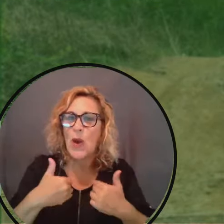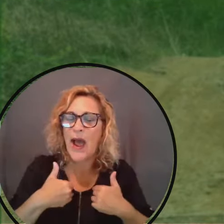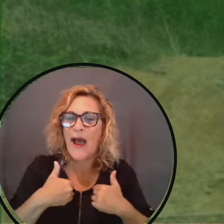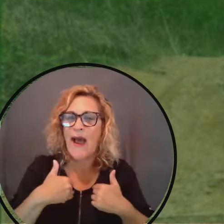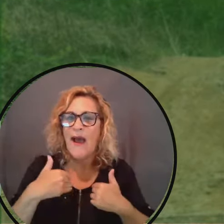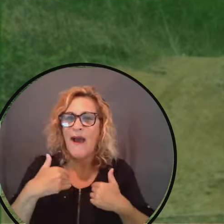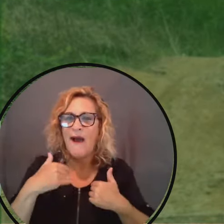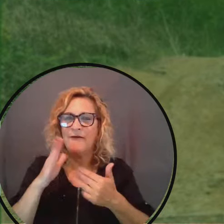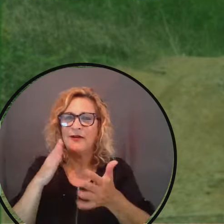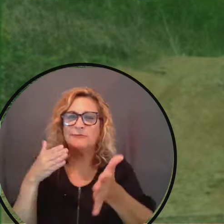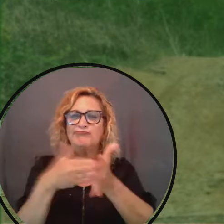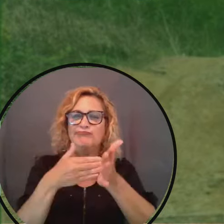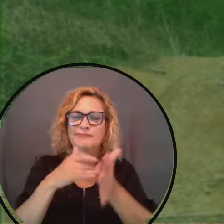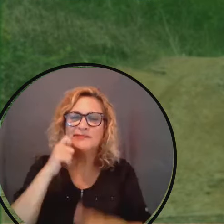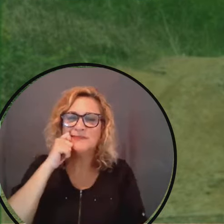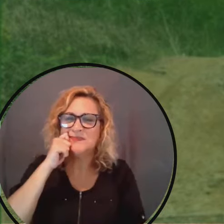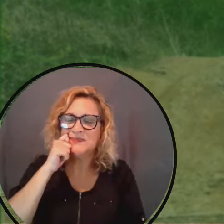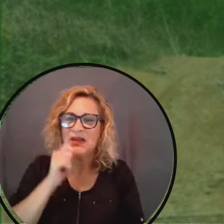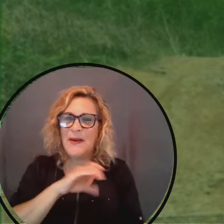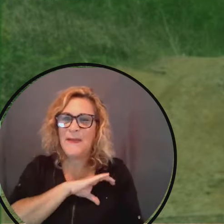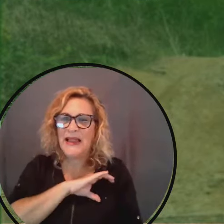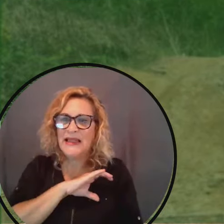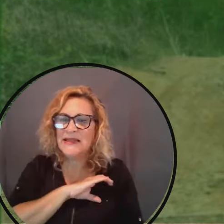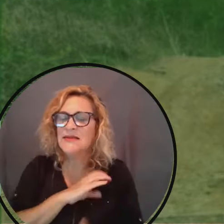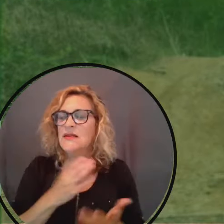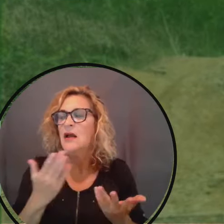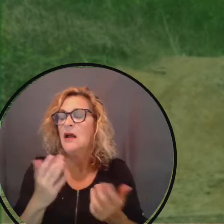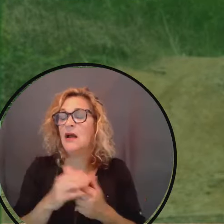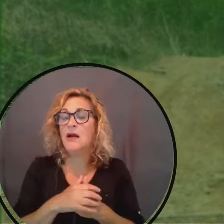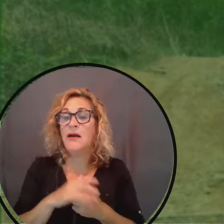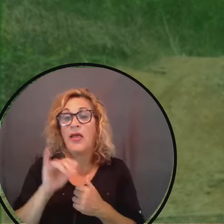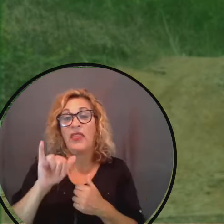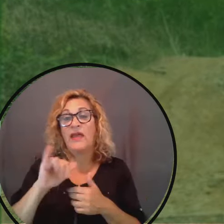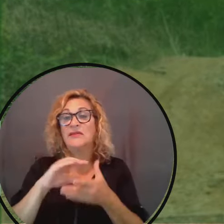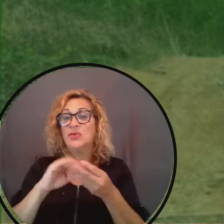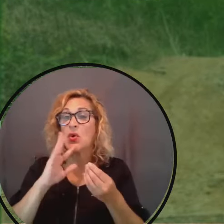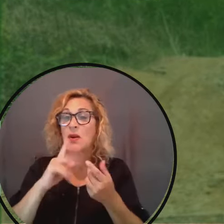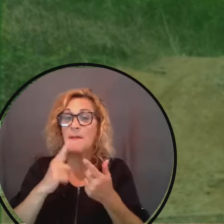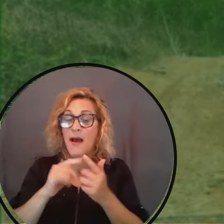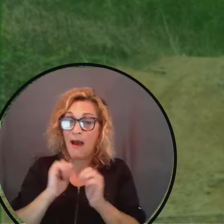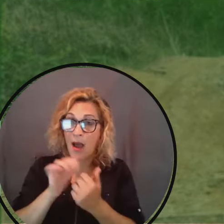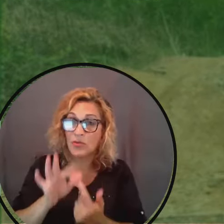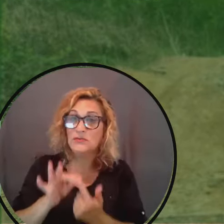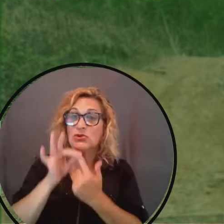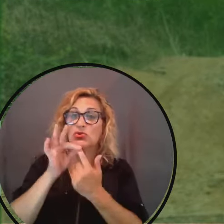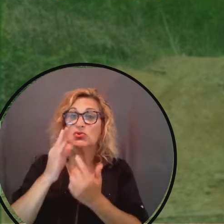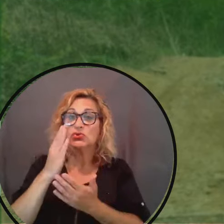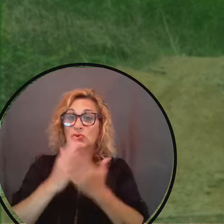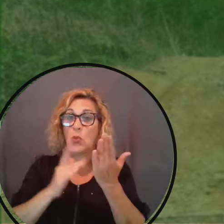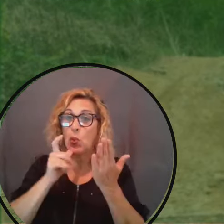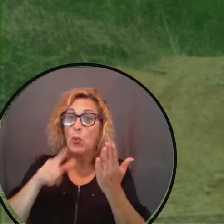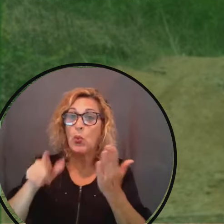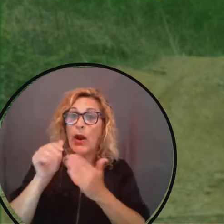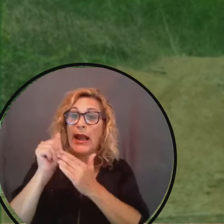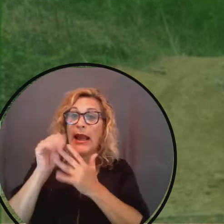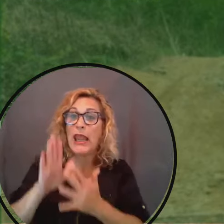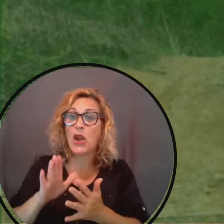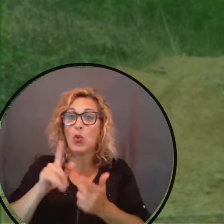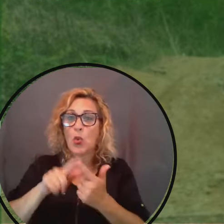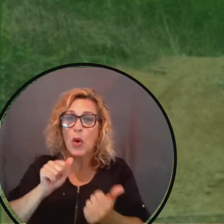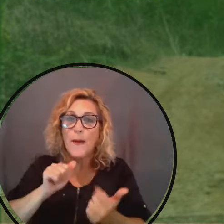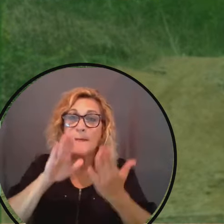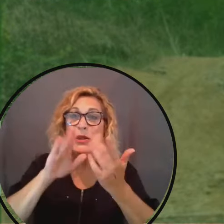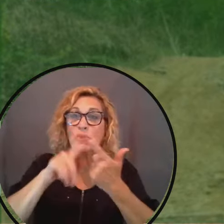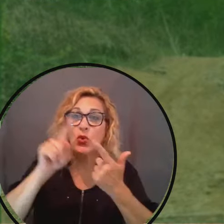police state or whatever. And it tells us that what we should do is have a few special charismatic leaders who can appeal to those elites and change